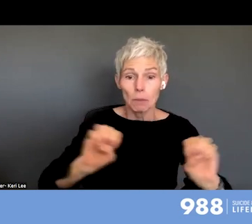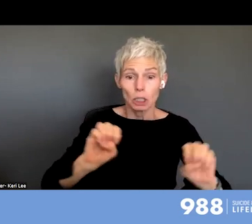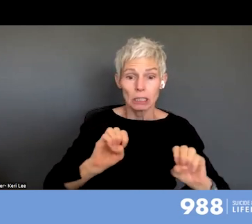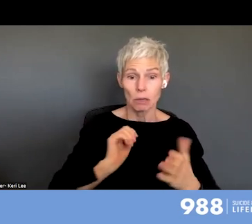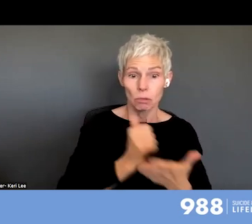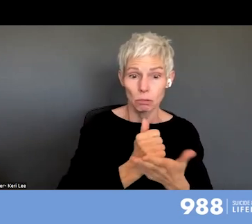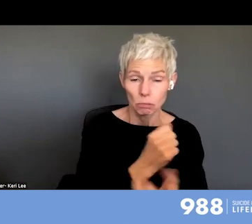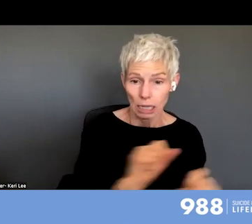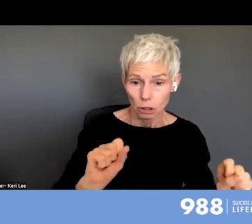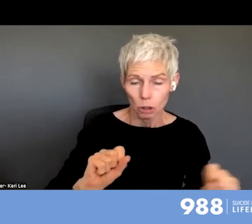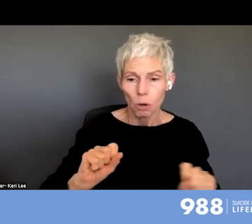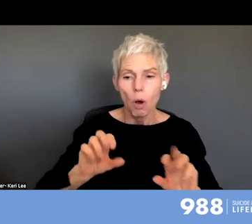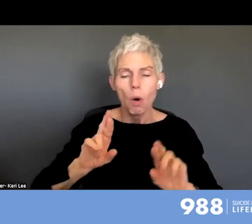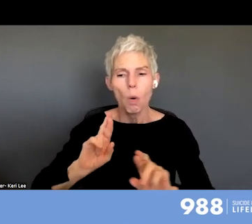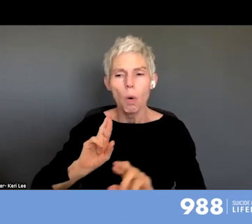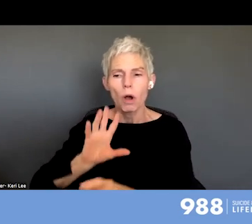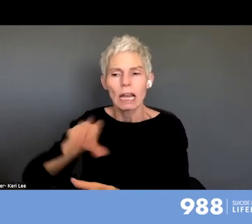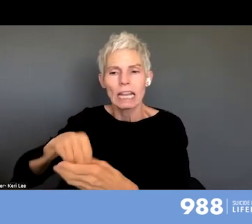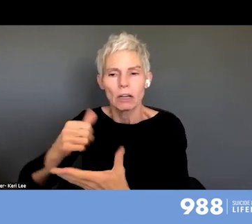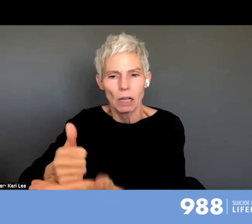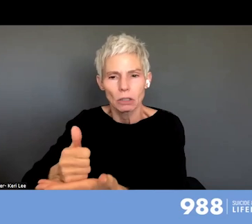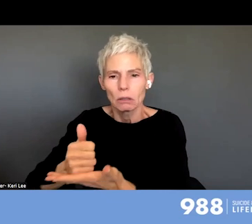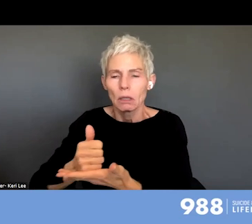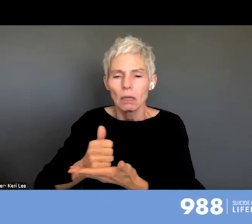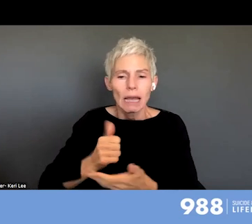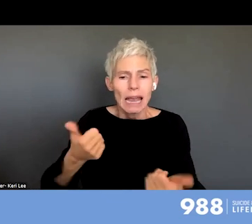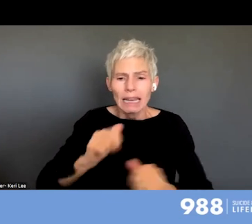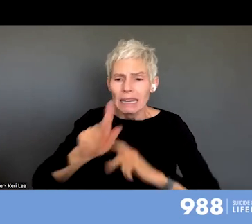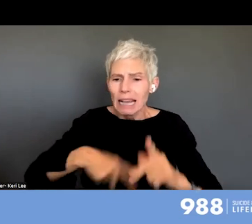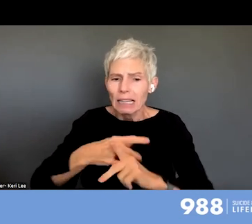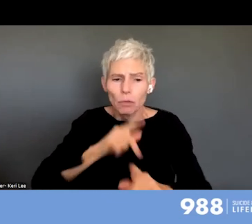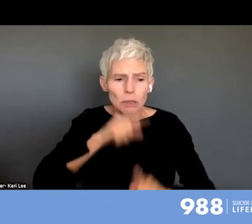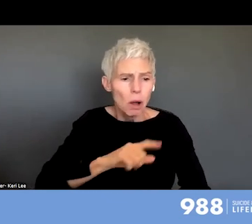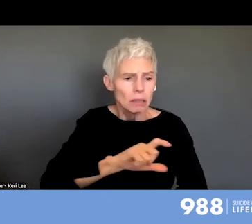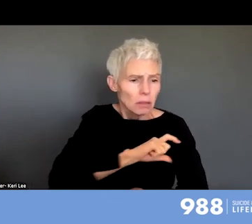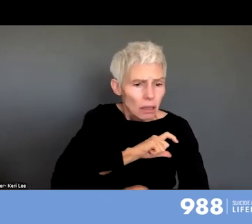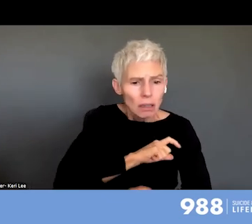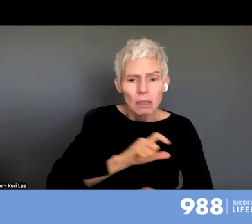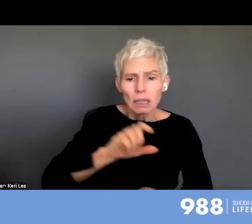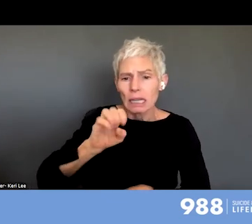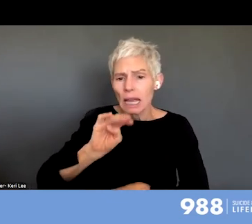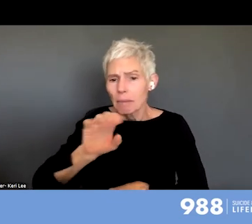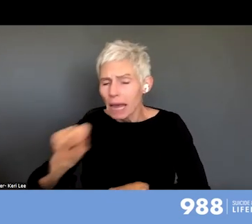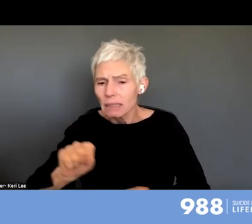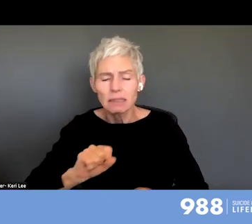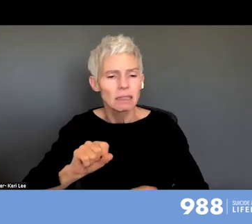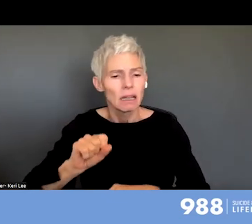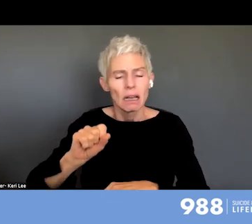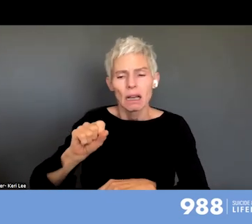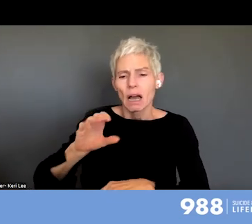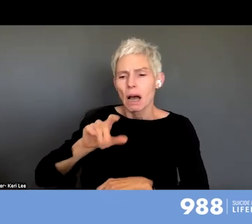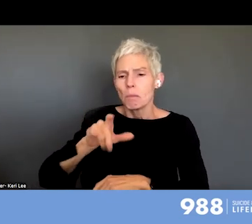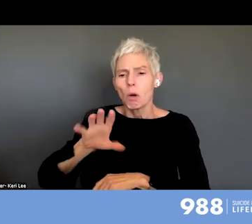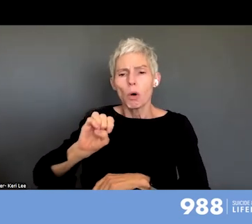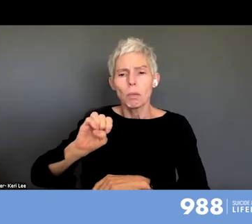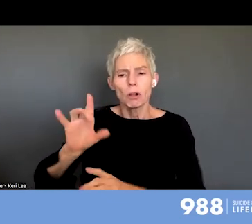includes pretty much any type of response. It could be law enforcement, EMS, could be mobile crisis team, could be a number of things. So that's one thing to keep in mind.